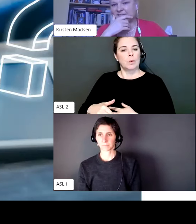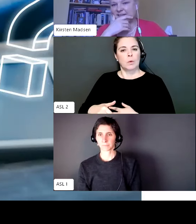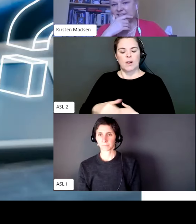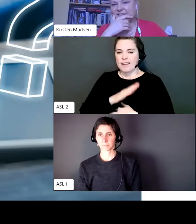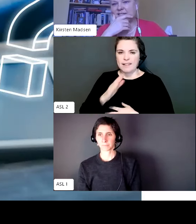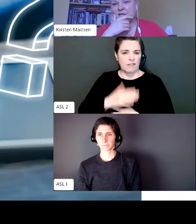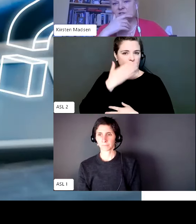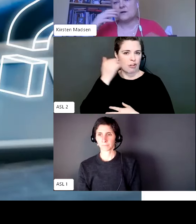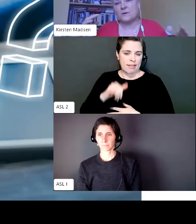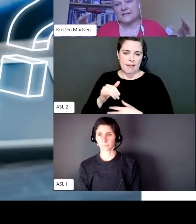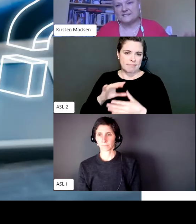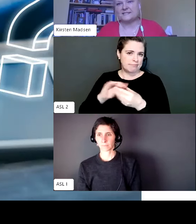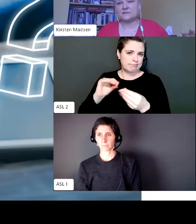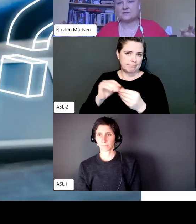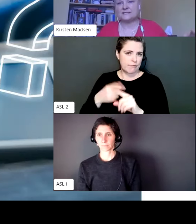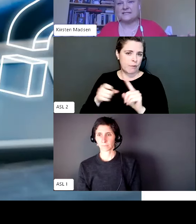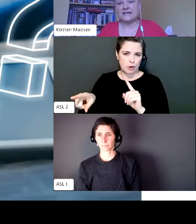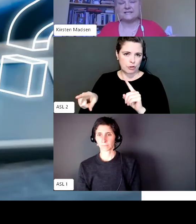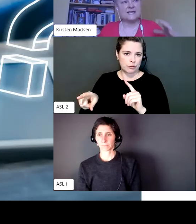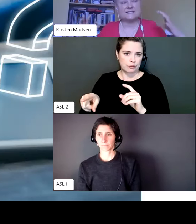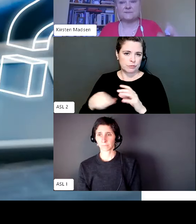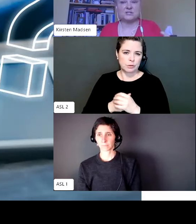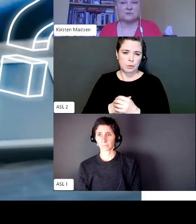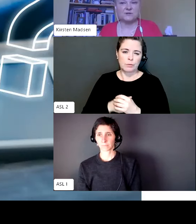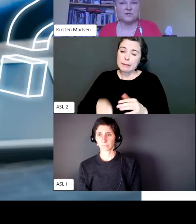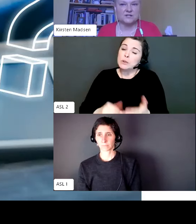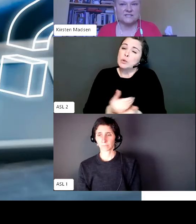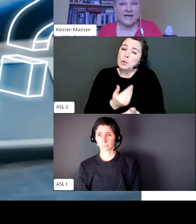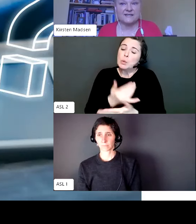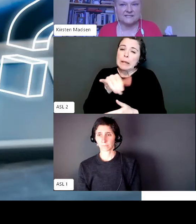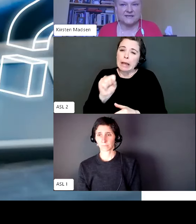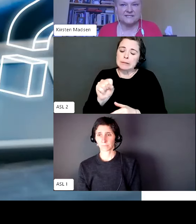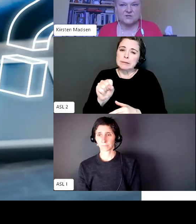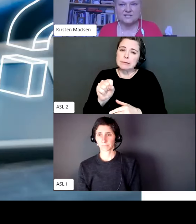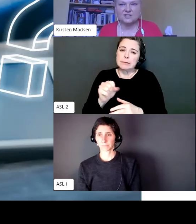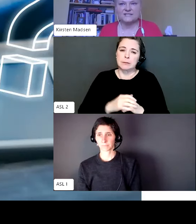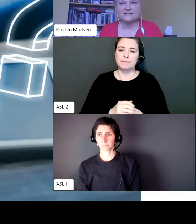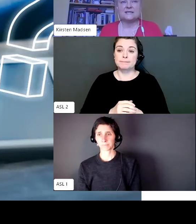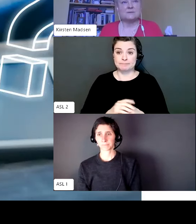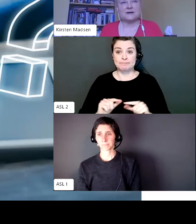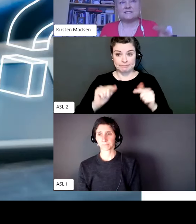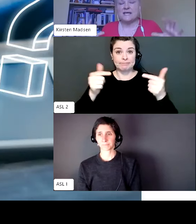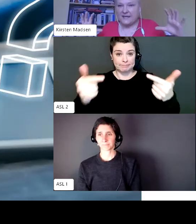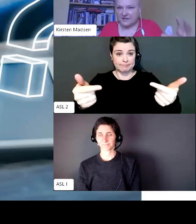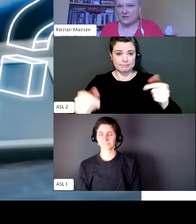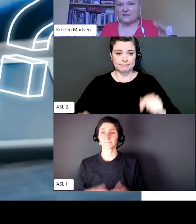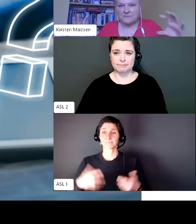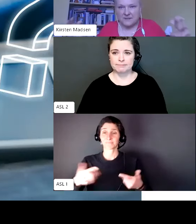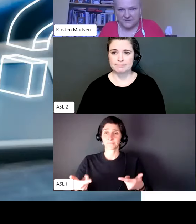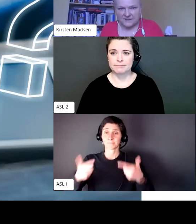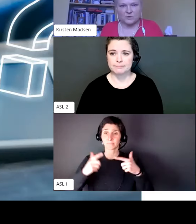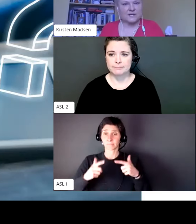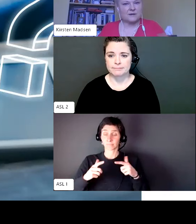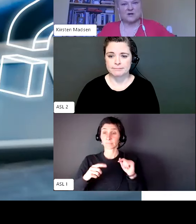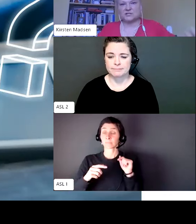forget that. So it's still early days, especially with regard to evidence-based strategies. But if there are other people